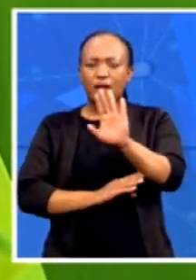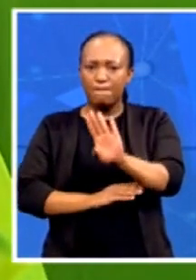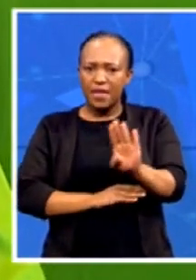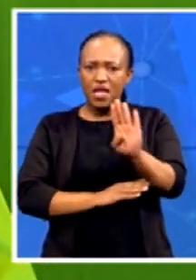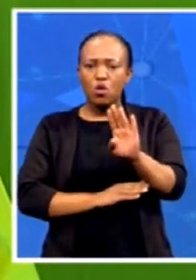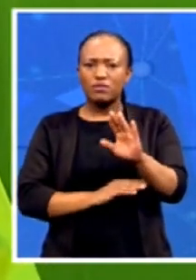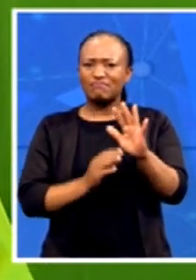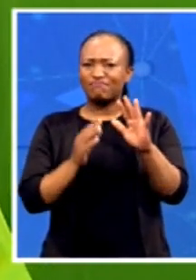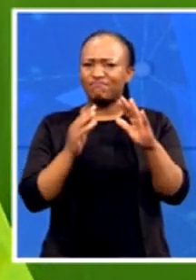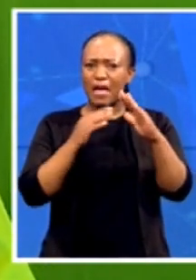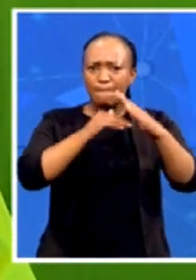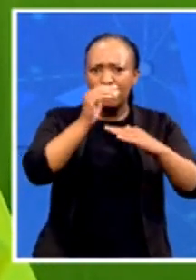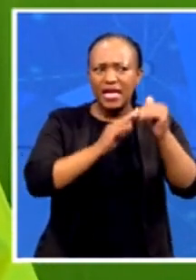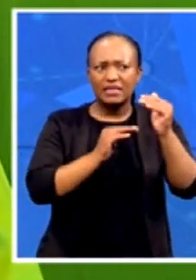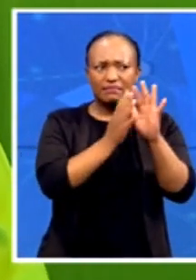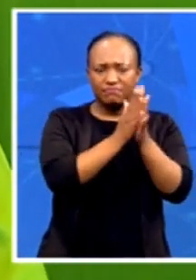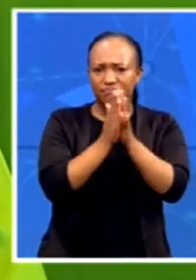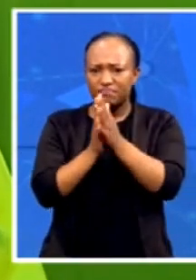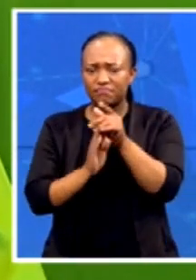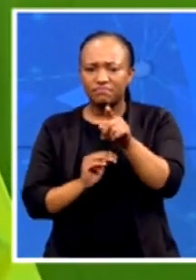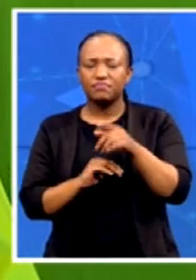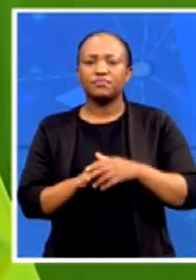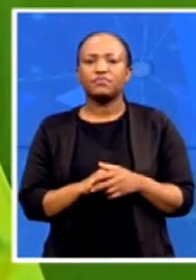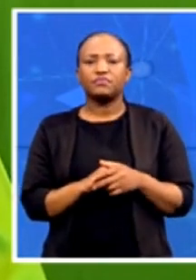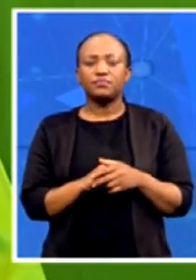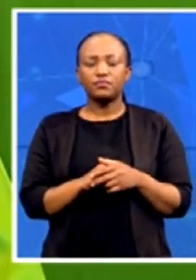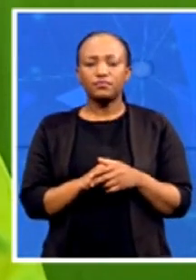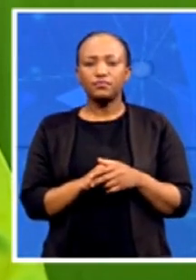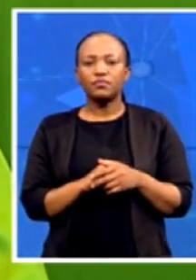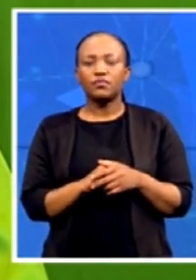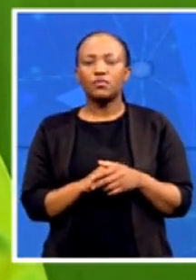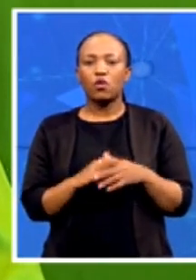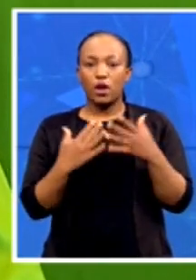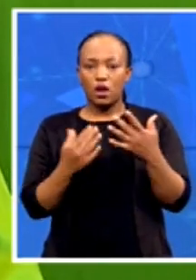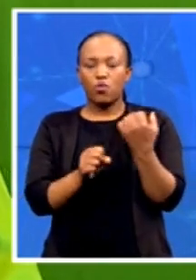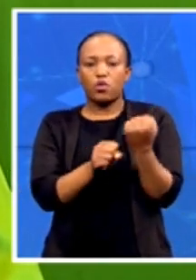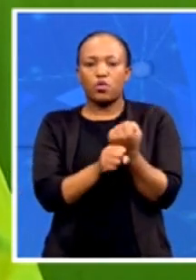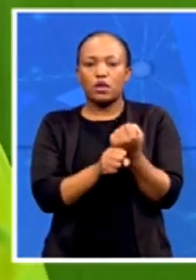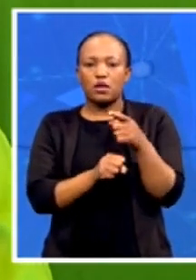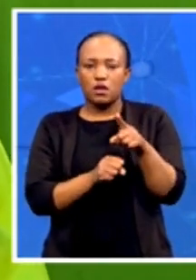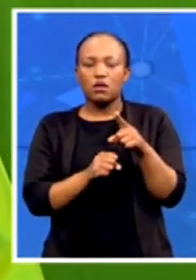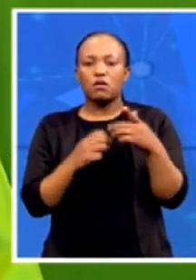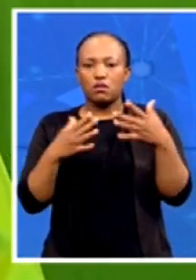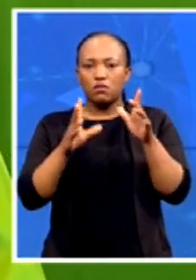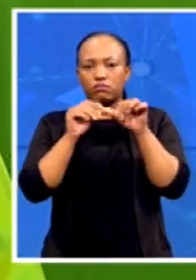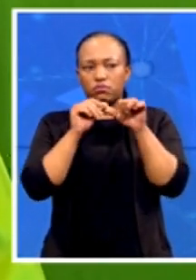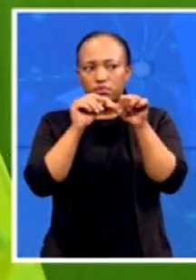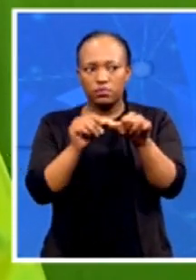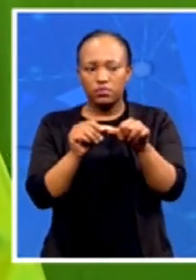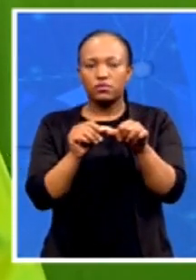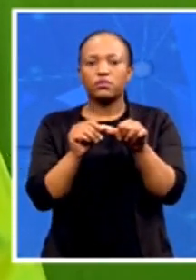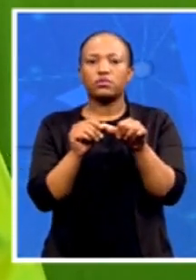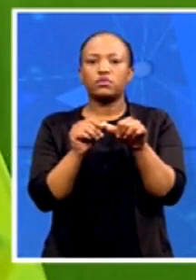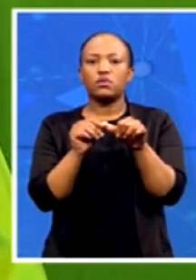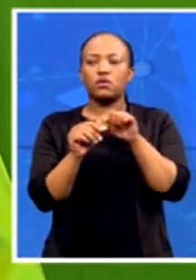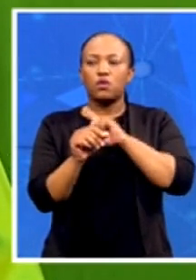destroyed. And that's one of the cases that we are working on as Action SA. In fact, our lawyers, because of the complexity of this